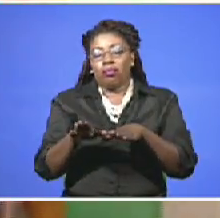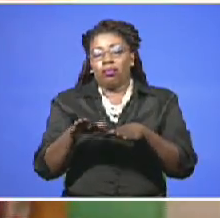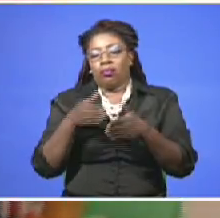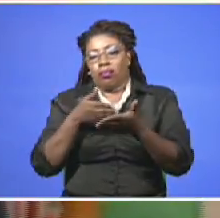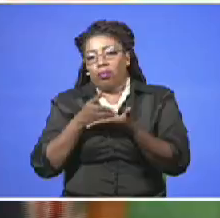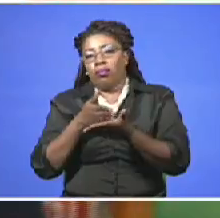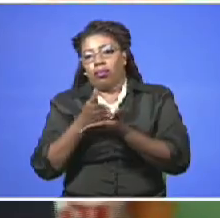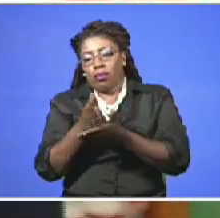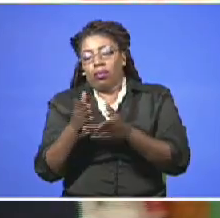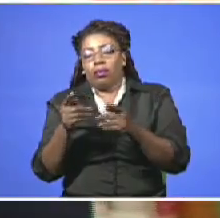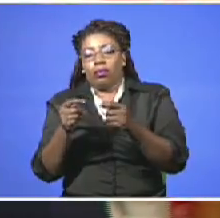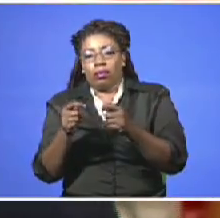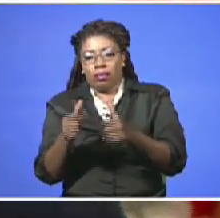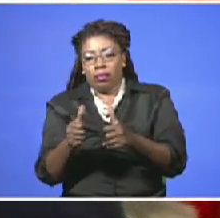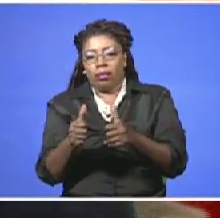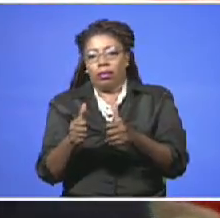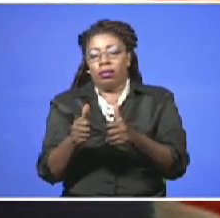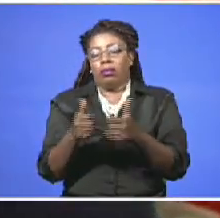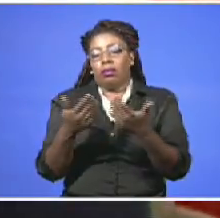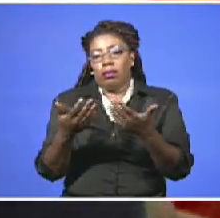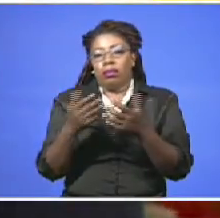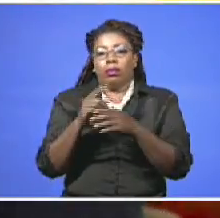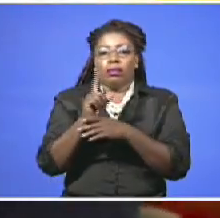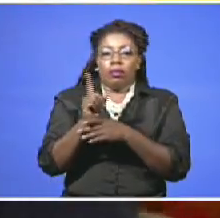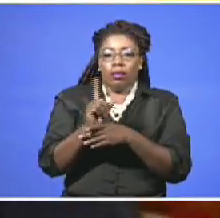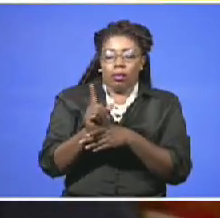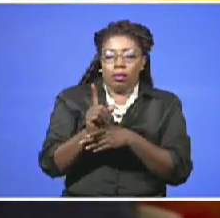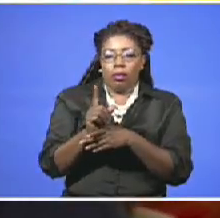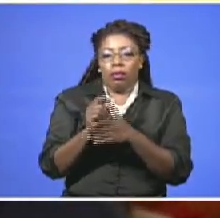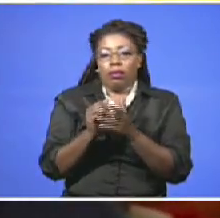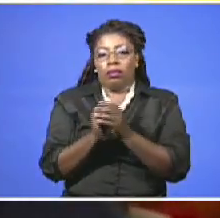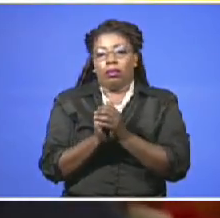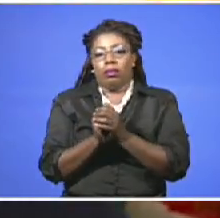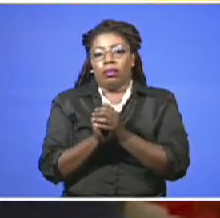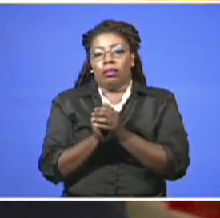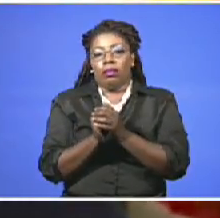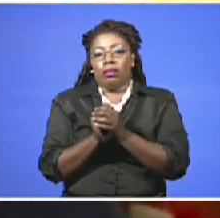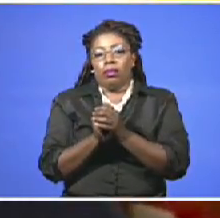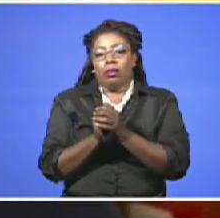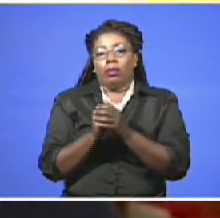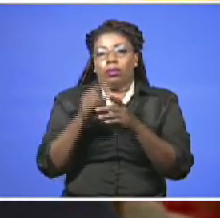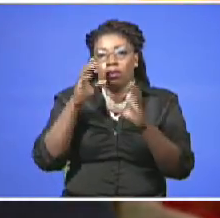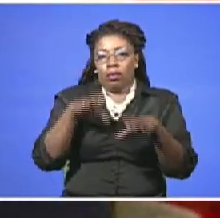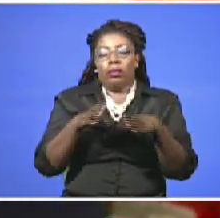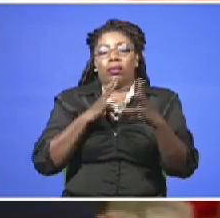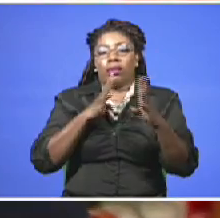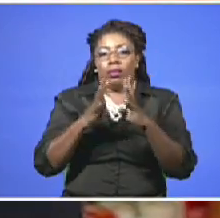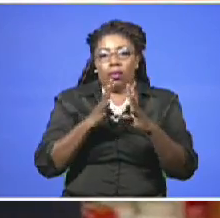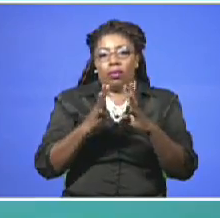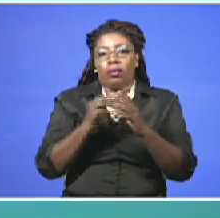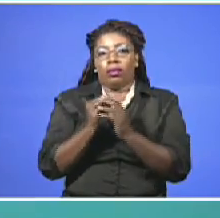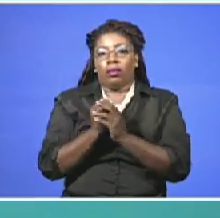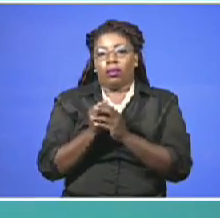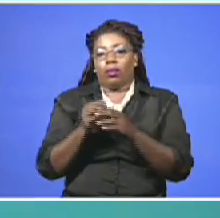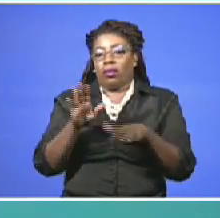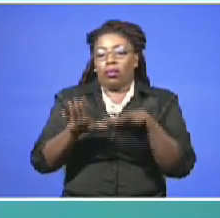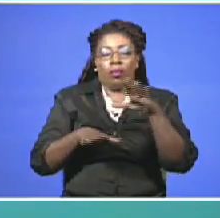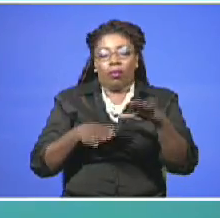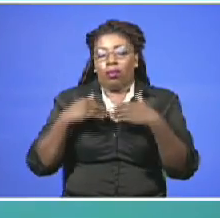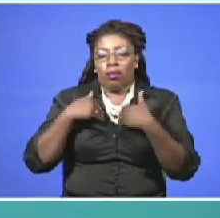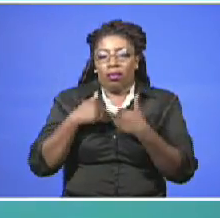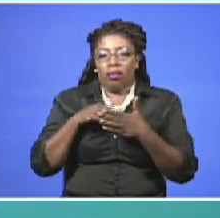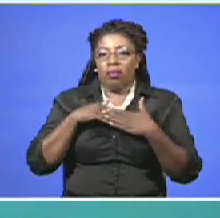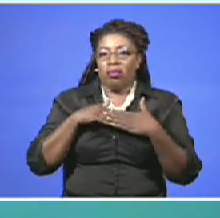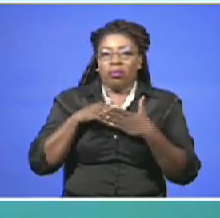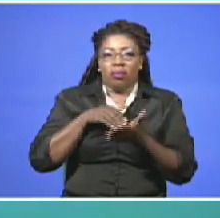moderate to intense pace, and intense could be where you can still carry on a conversation, but maybe not as easily. Exercise